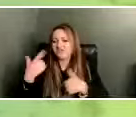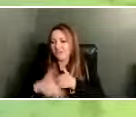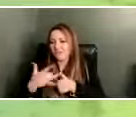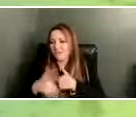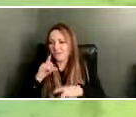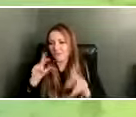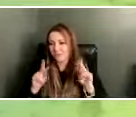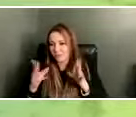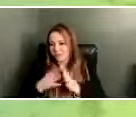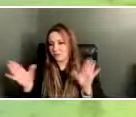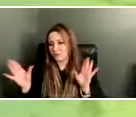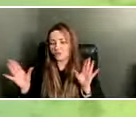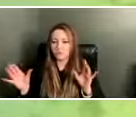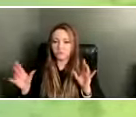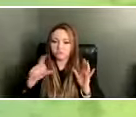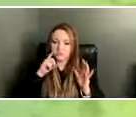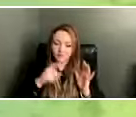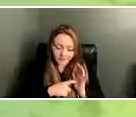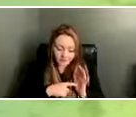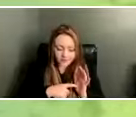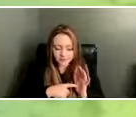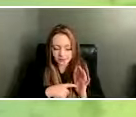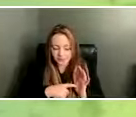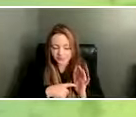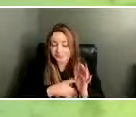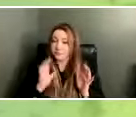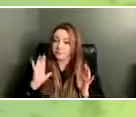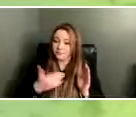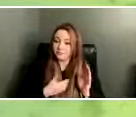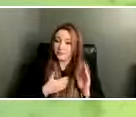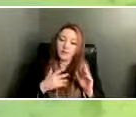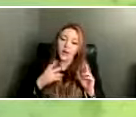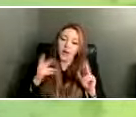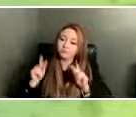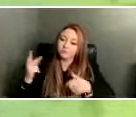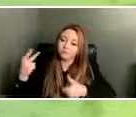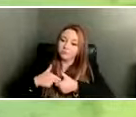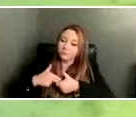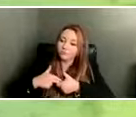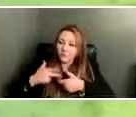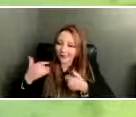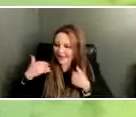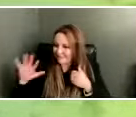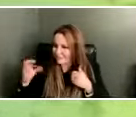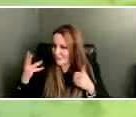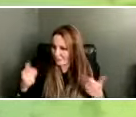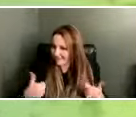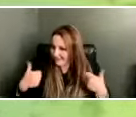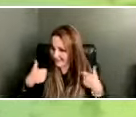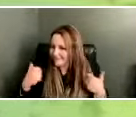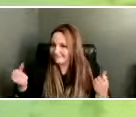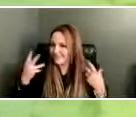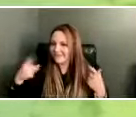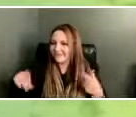individuals, recognize that our participants do have lives. They have full-time, many of them